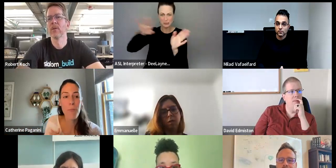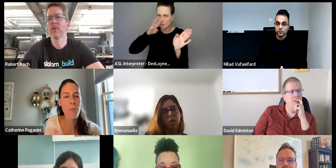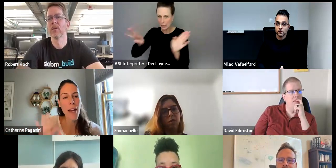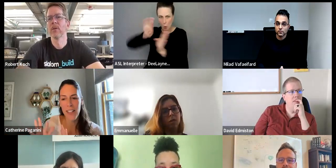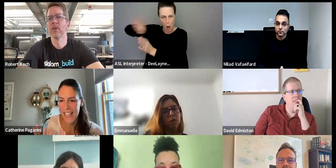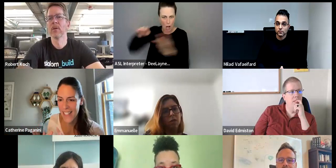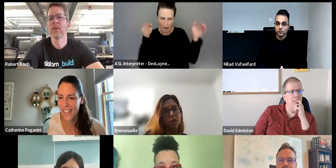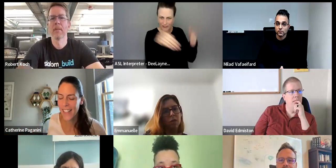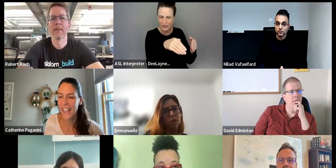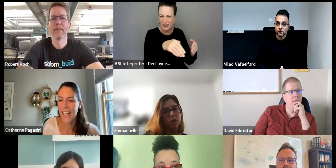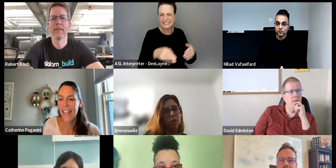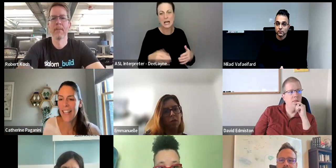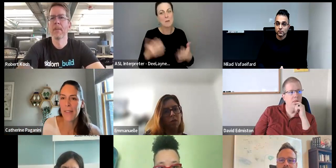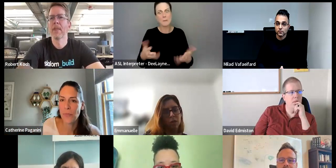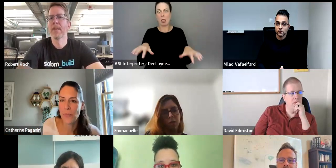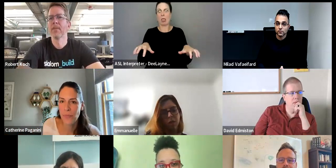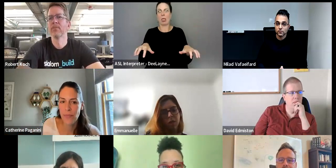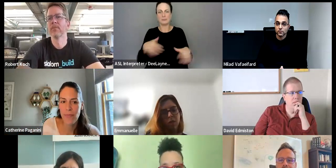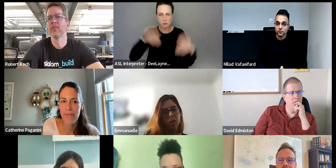of be paralyzing.